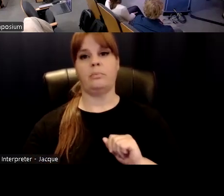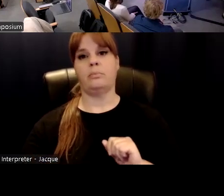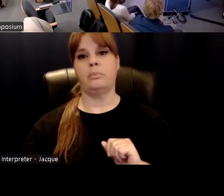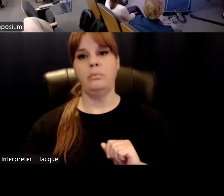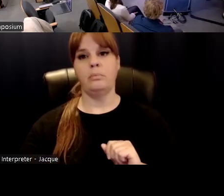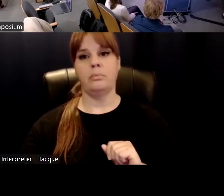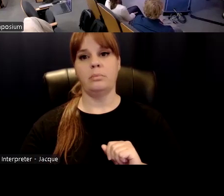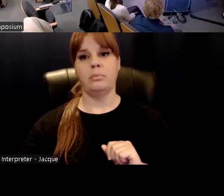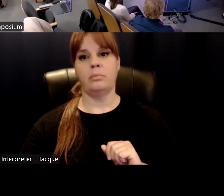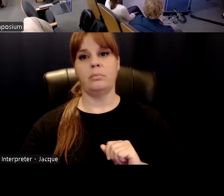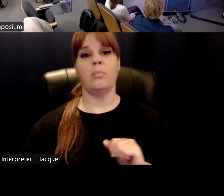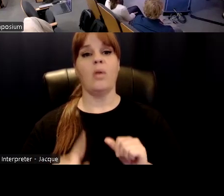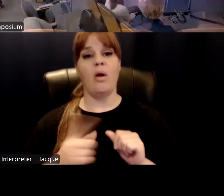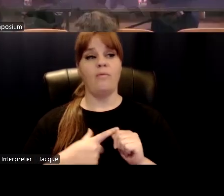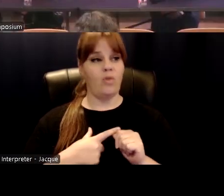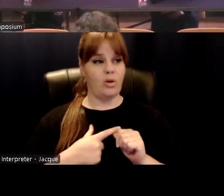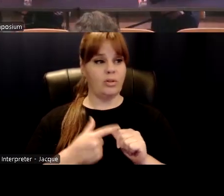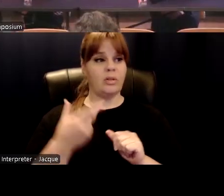is Fleur Gottfried.